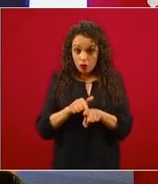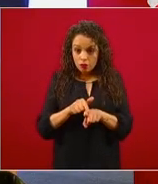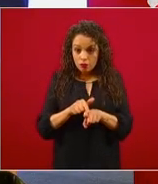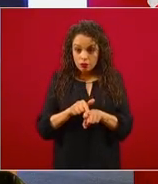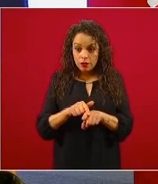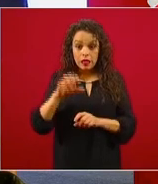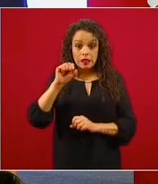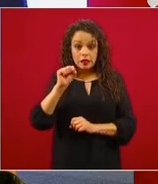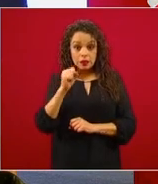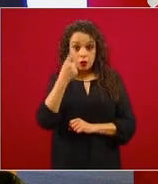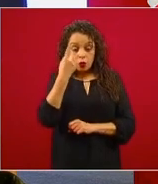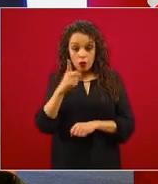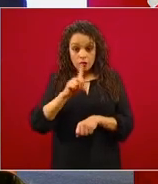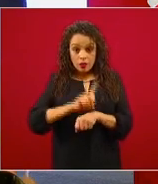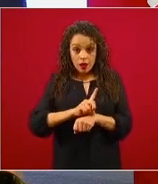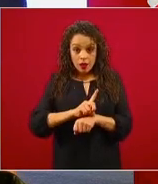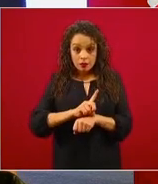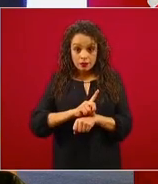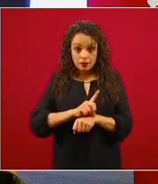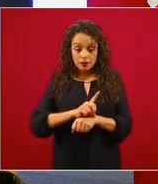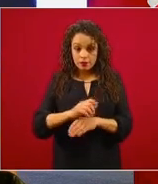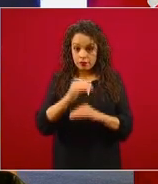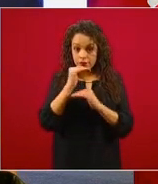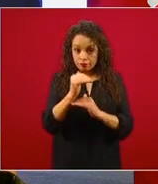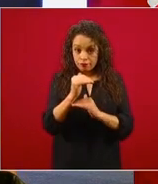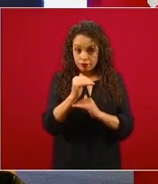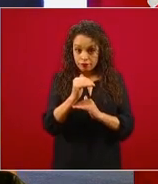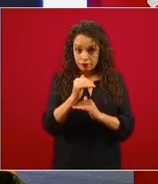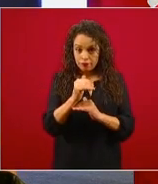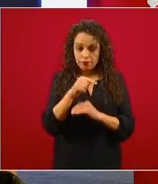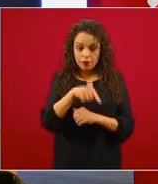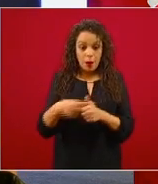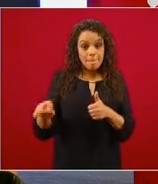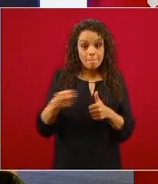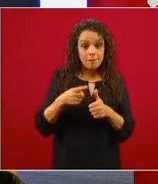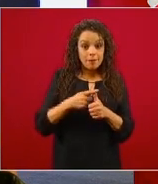these 61 days, we would have had